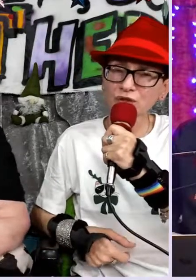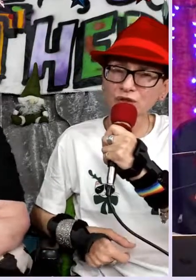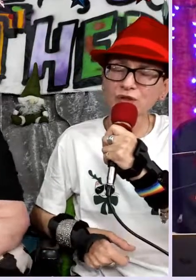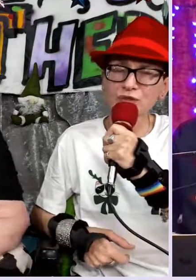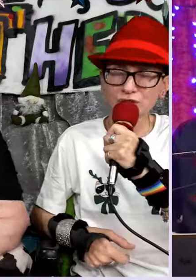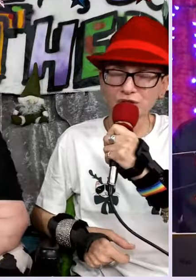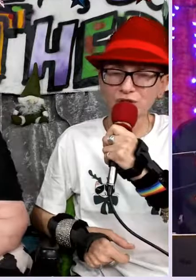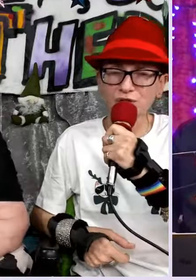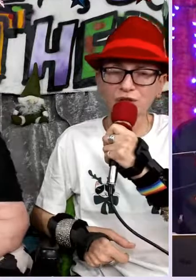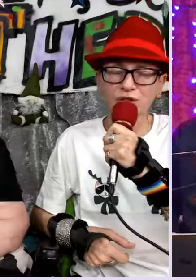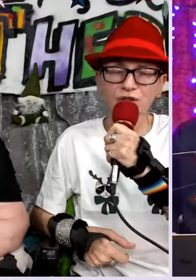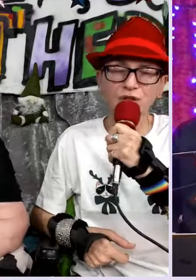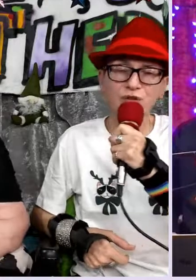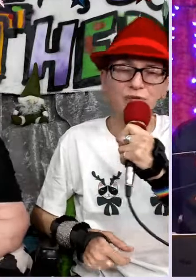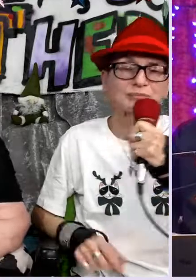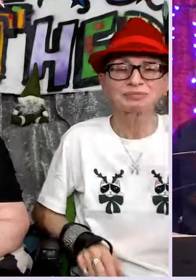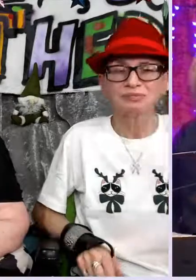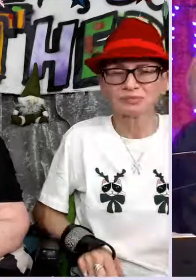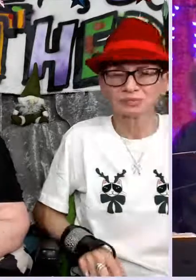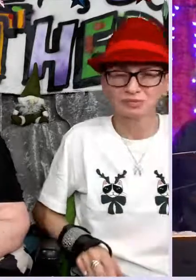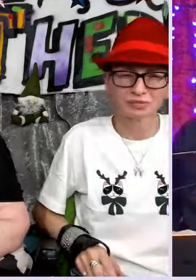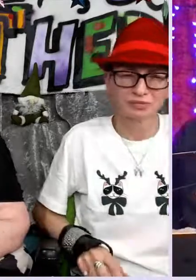I can hear this popping up.